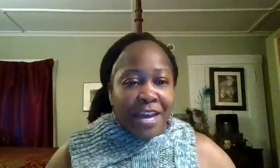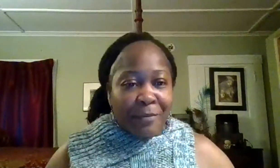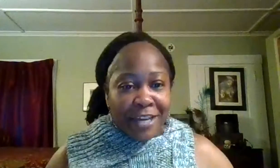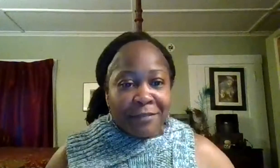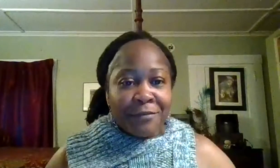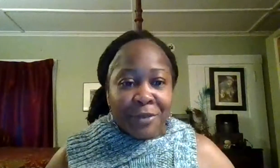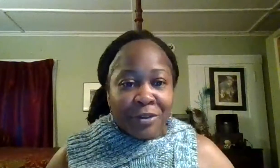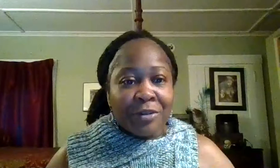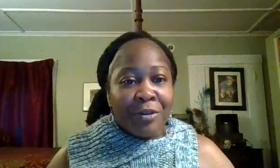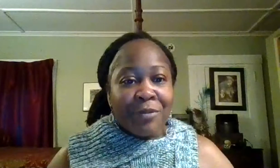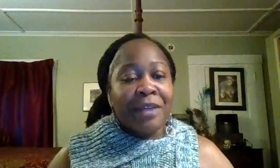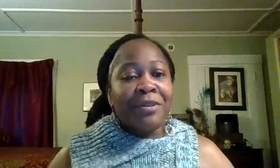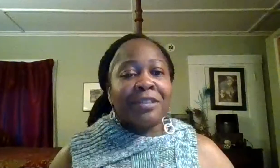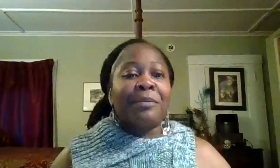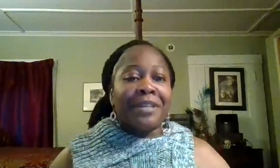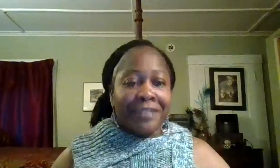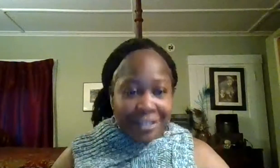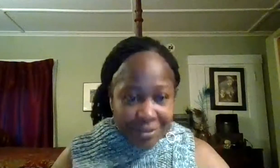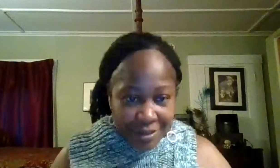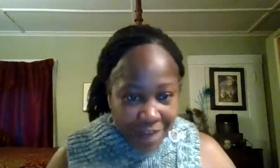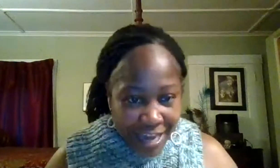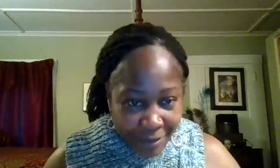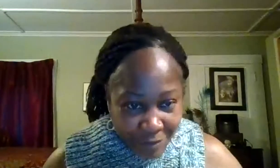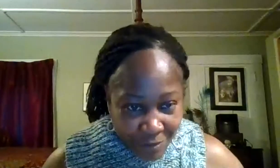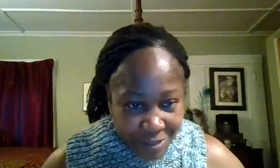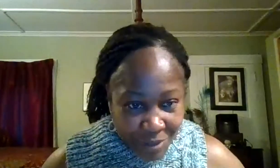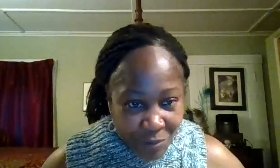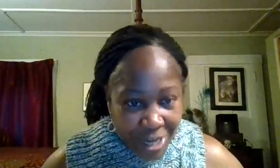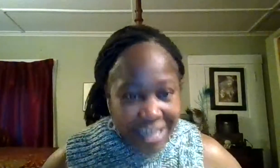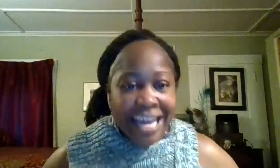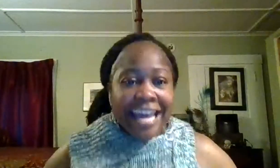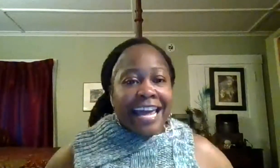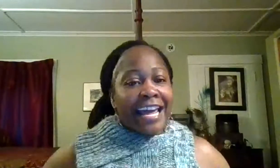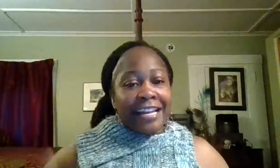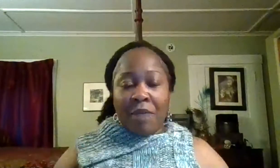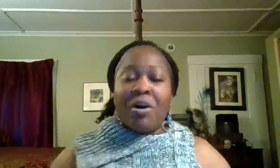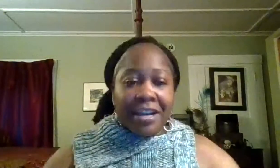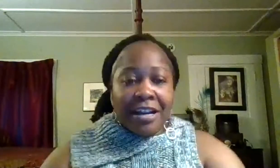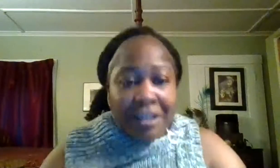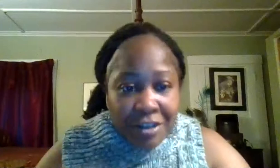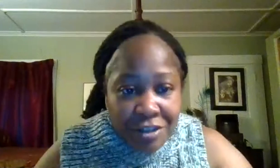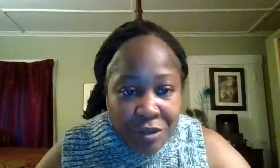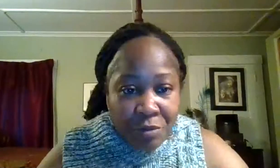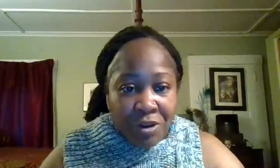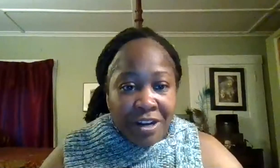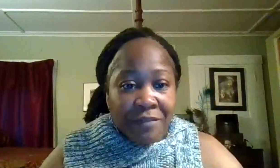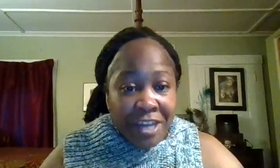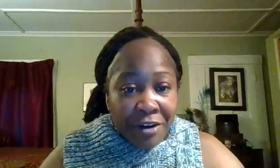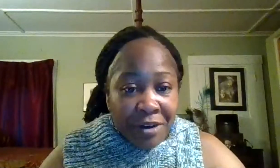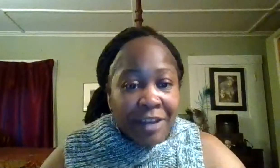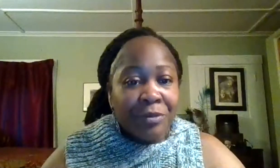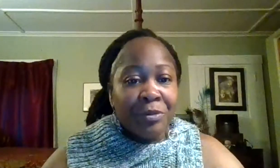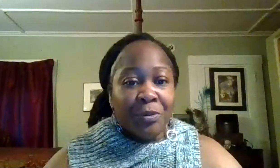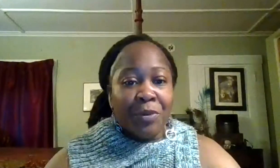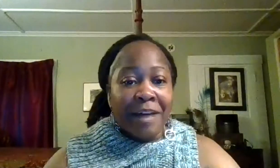may be familiar already with a little bit of the history of I Am 2021, and I want to acknowledge the work of